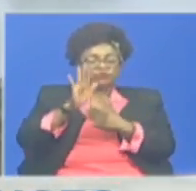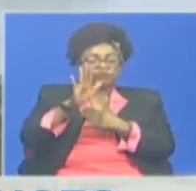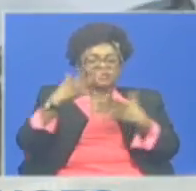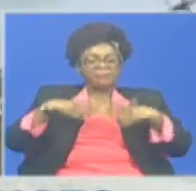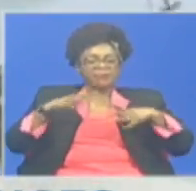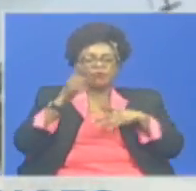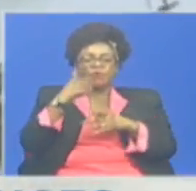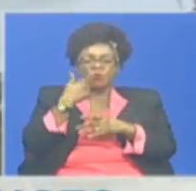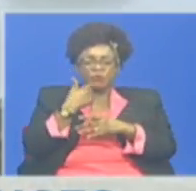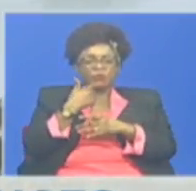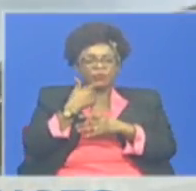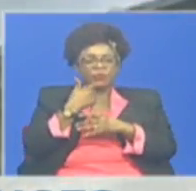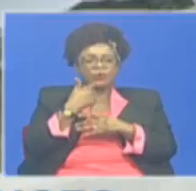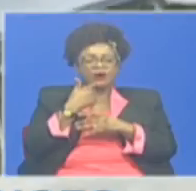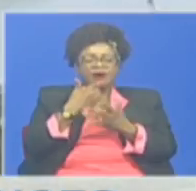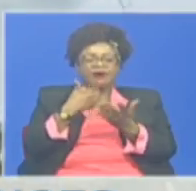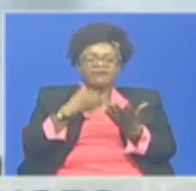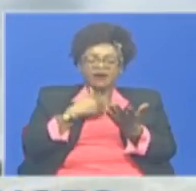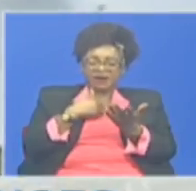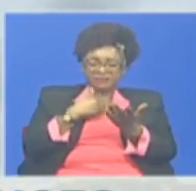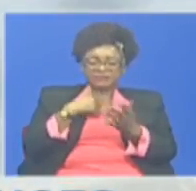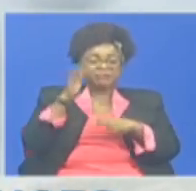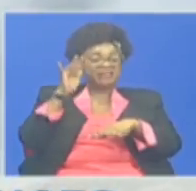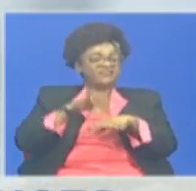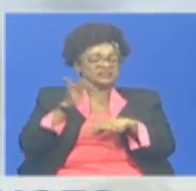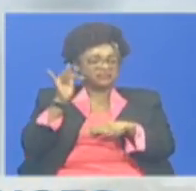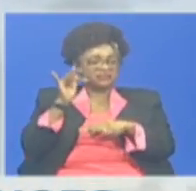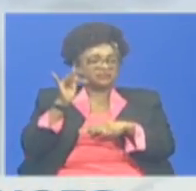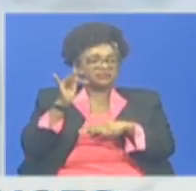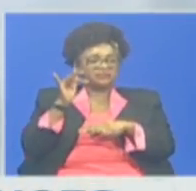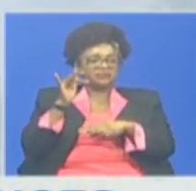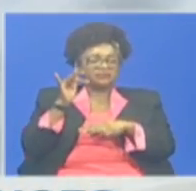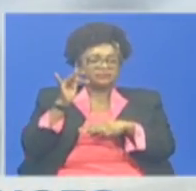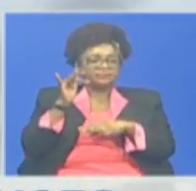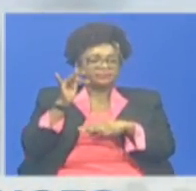have been infected and